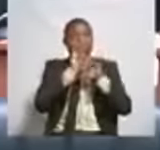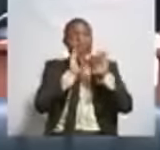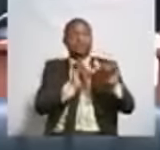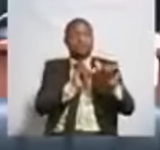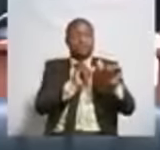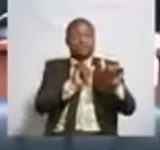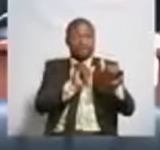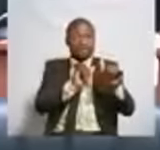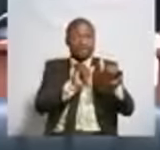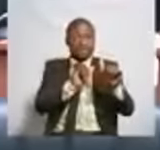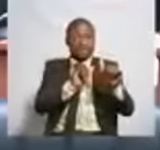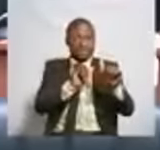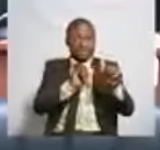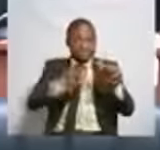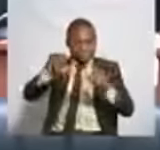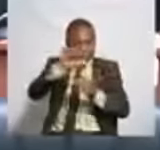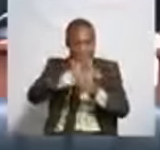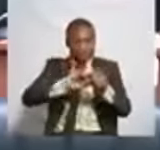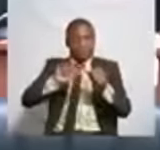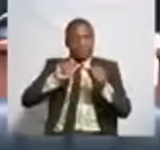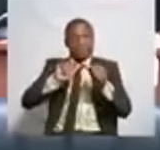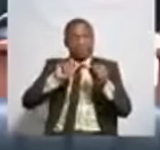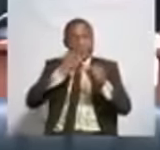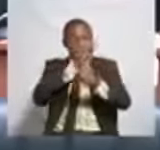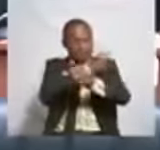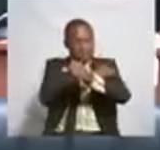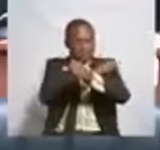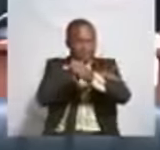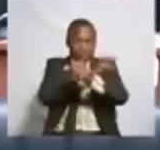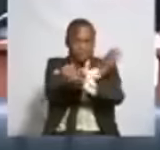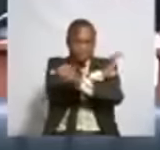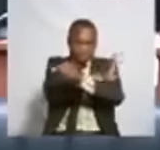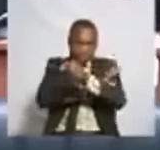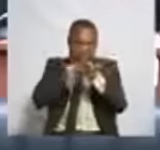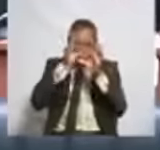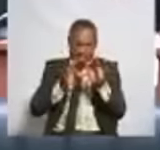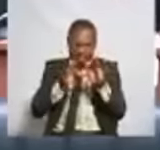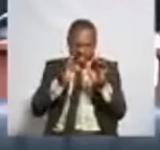vicinity. That is the truth. So if an